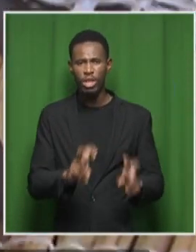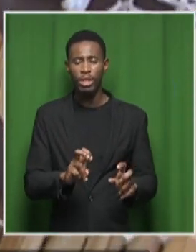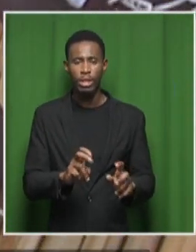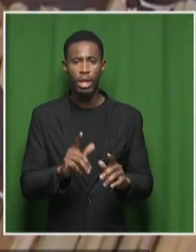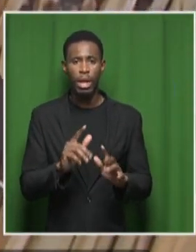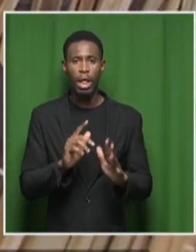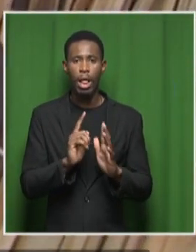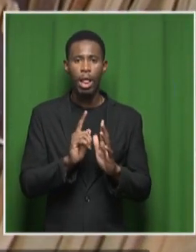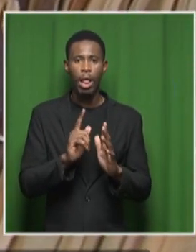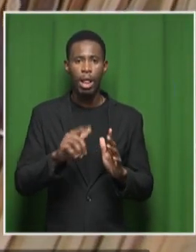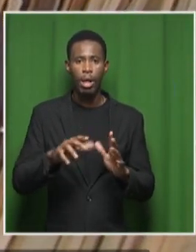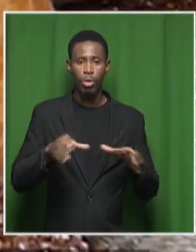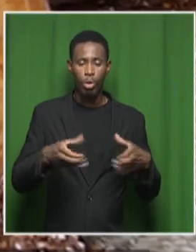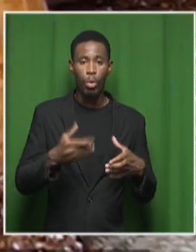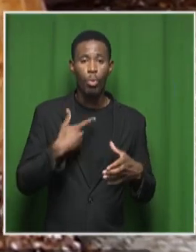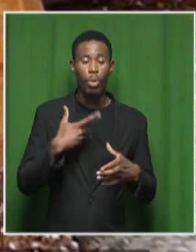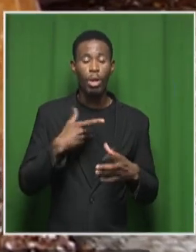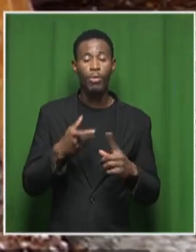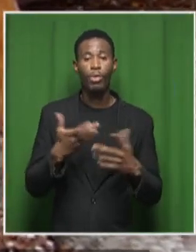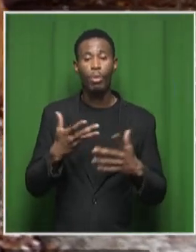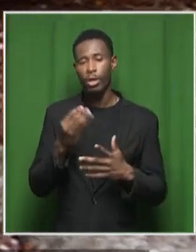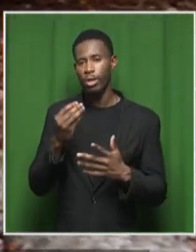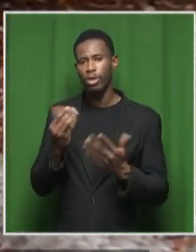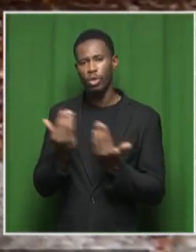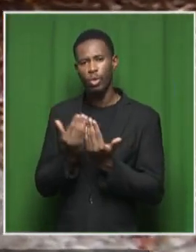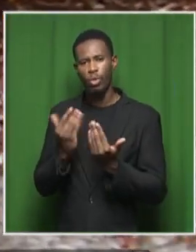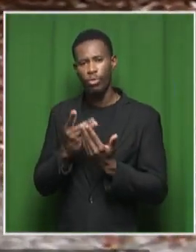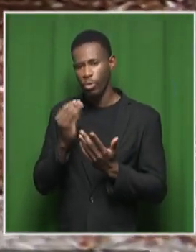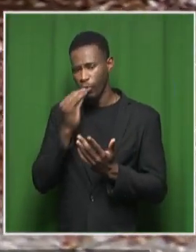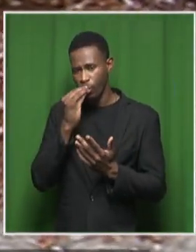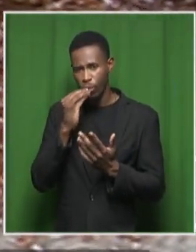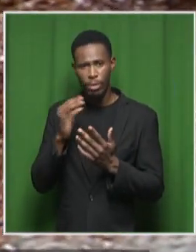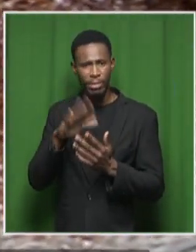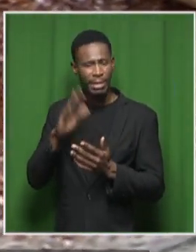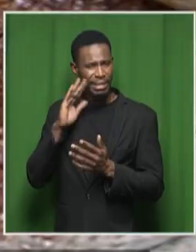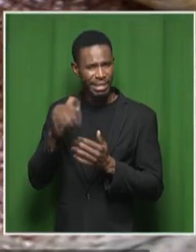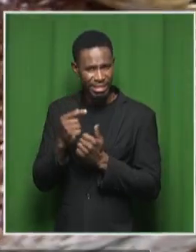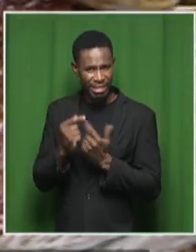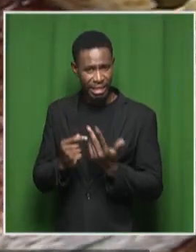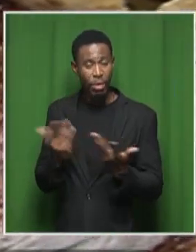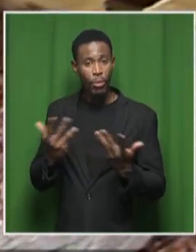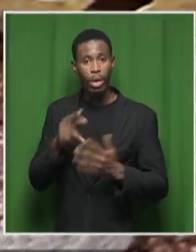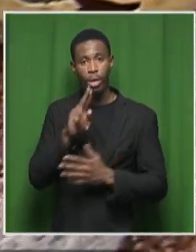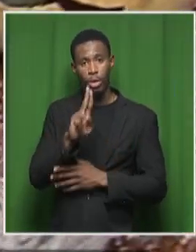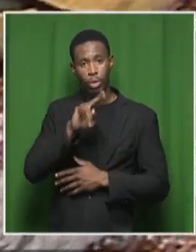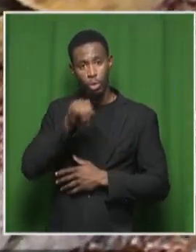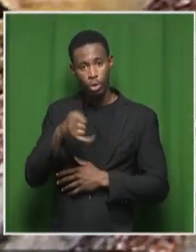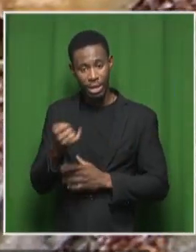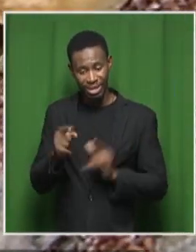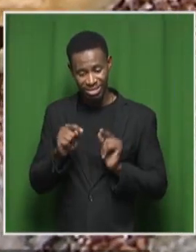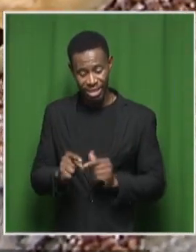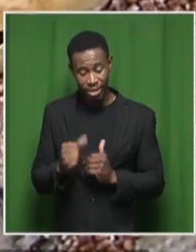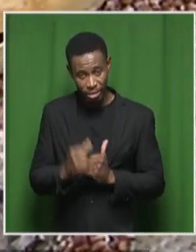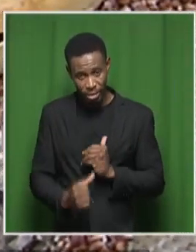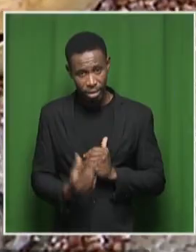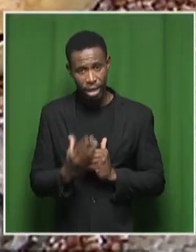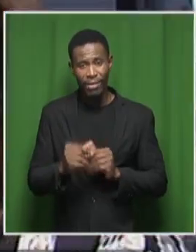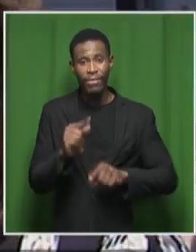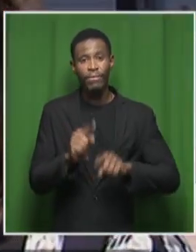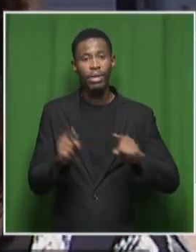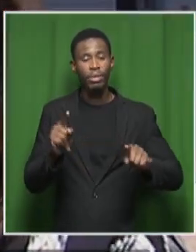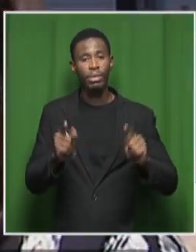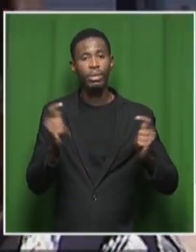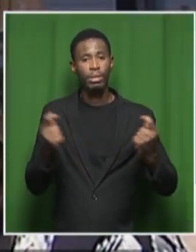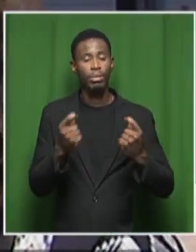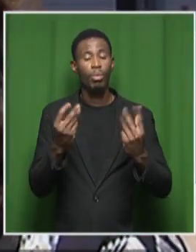the School of Tourism and Hospitality at UJ, and I think you will this month we'll be doing a lot of events and with South African chefs to